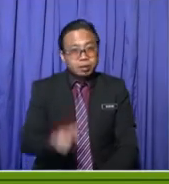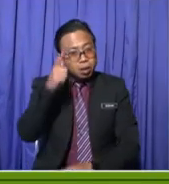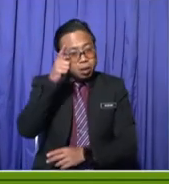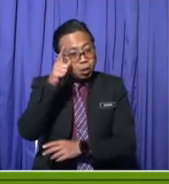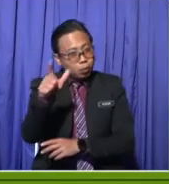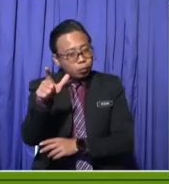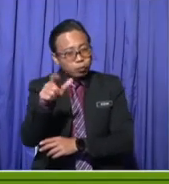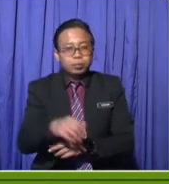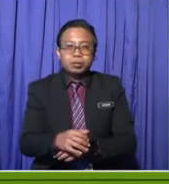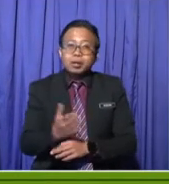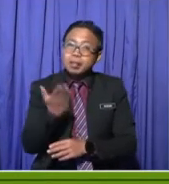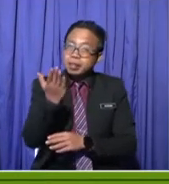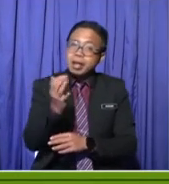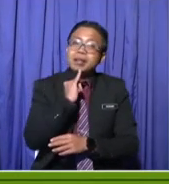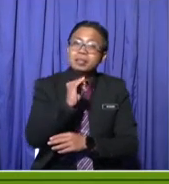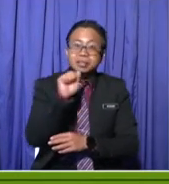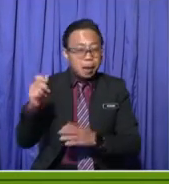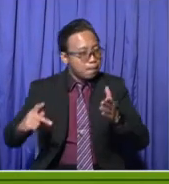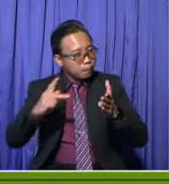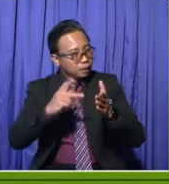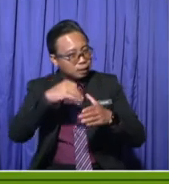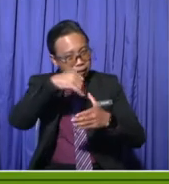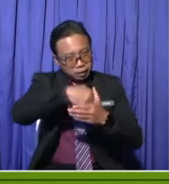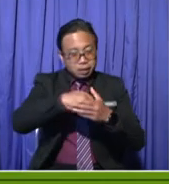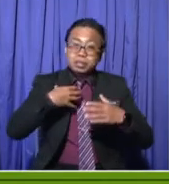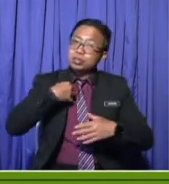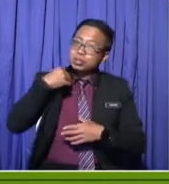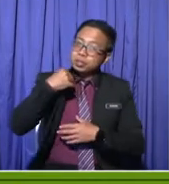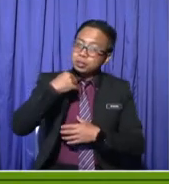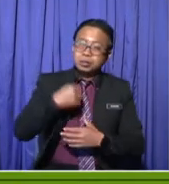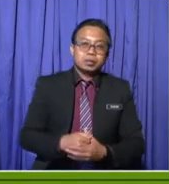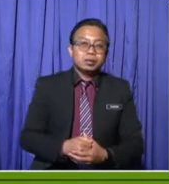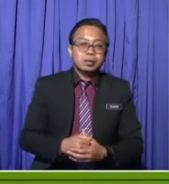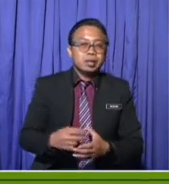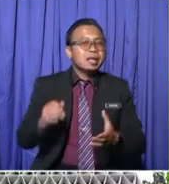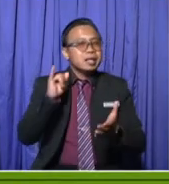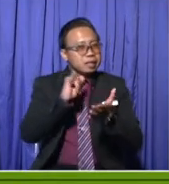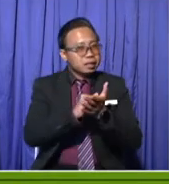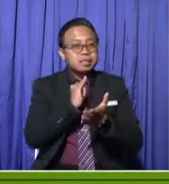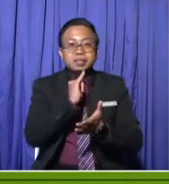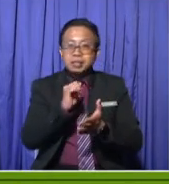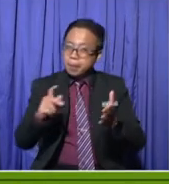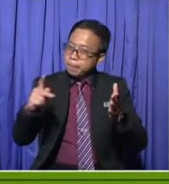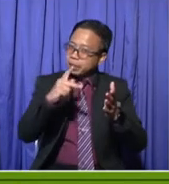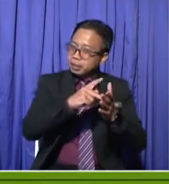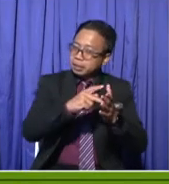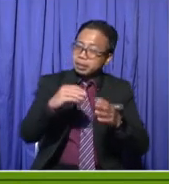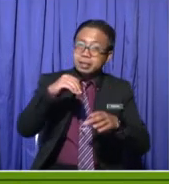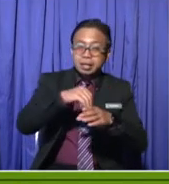Look, there is a pattern in that shirt. There is a pattern in that